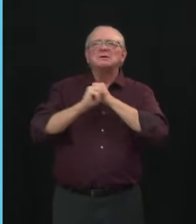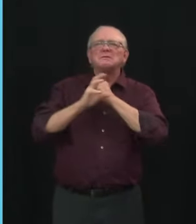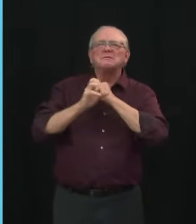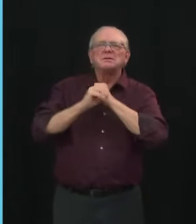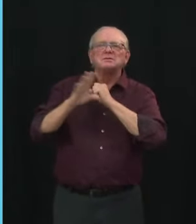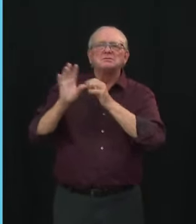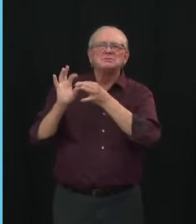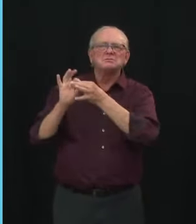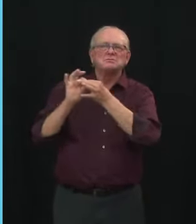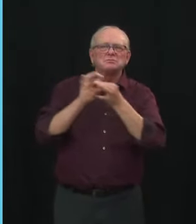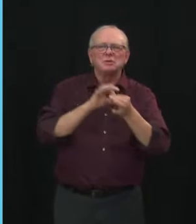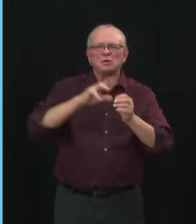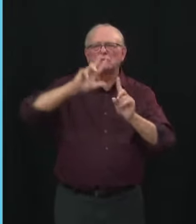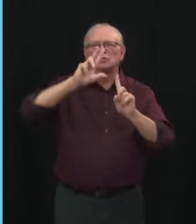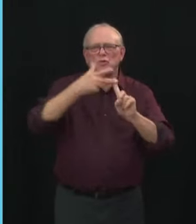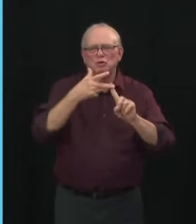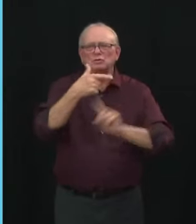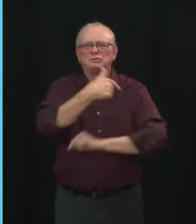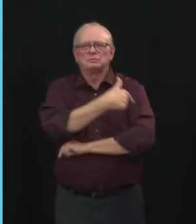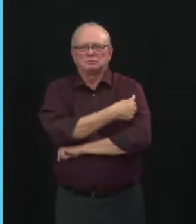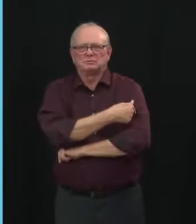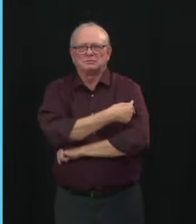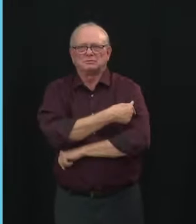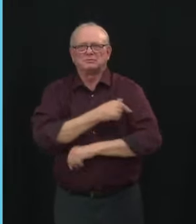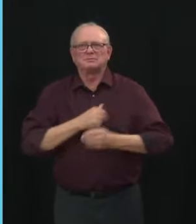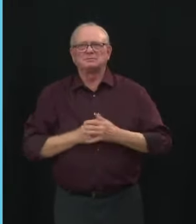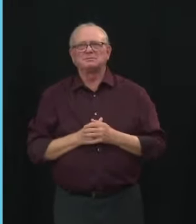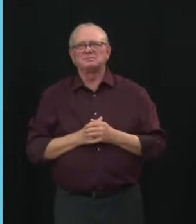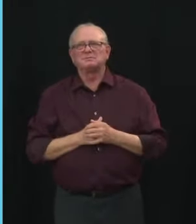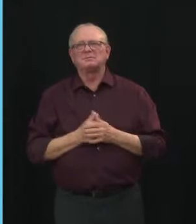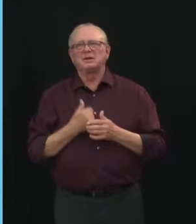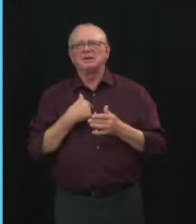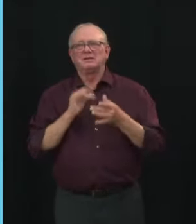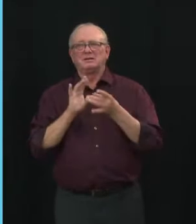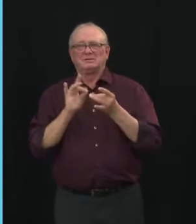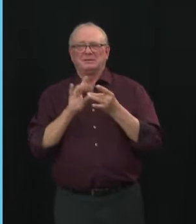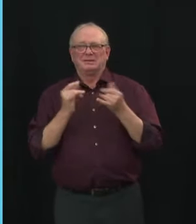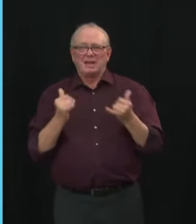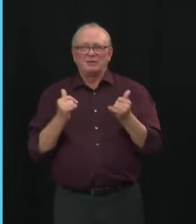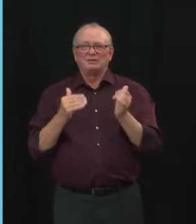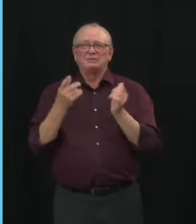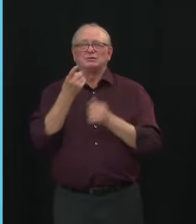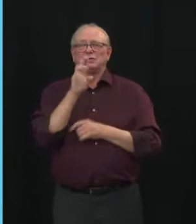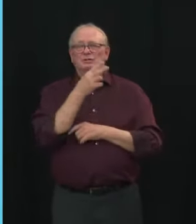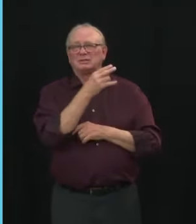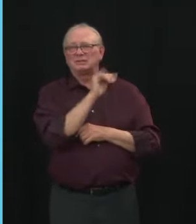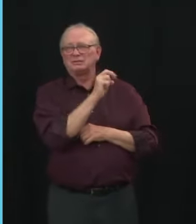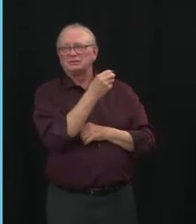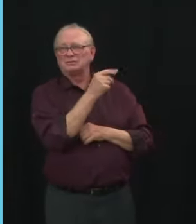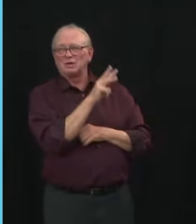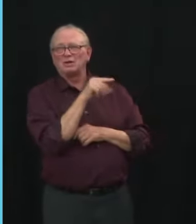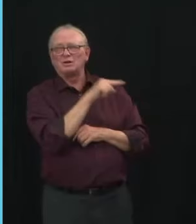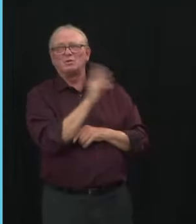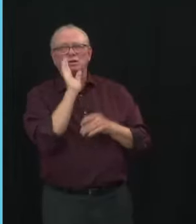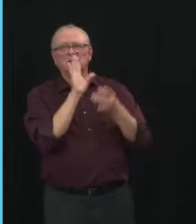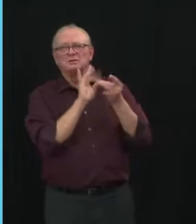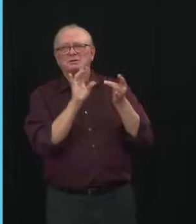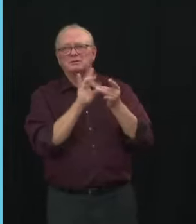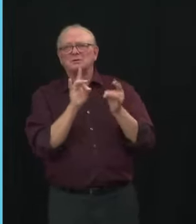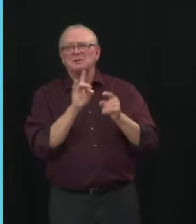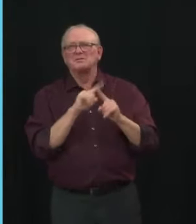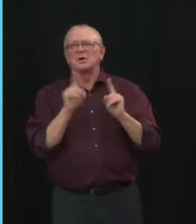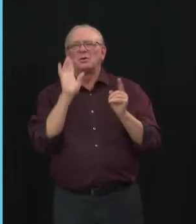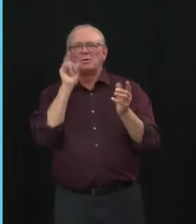outcomes. I made my comments today, and I know Dr. Hinshaw also made her comments today in terms of doing that, and you'll see a broader campaign coming in a couple of